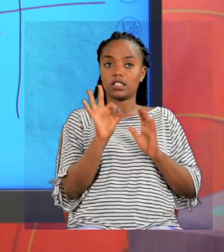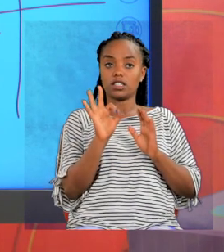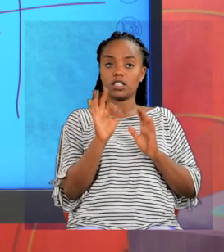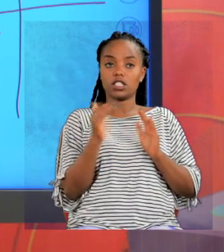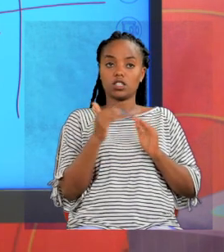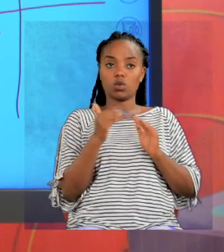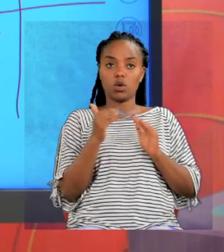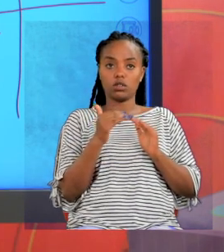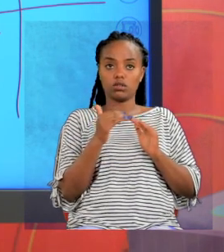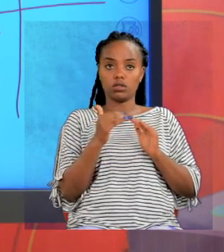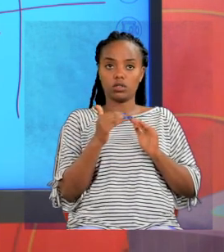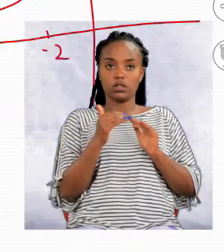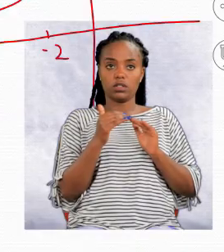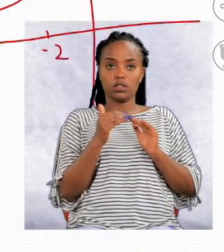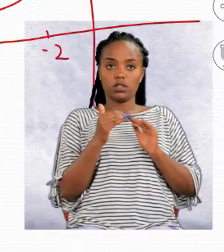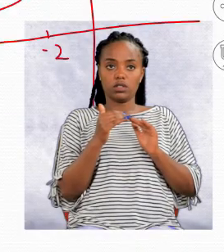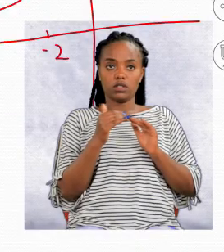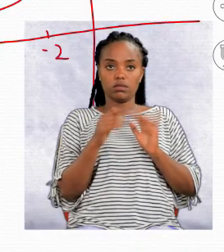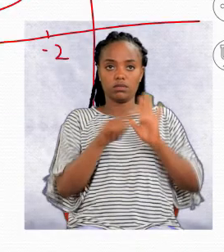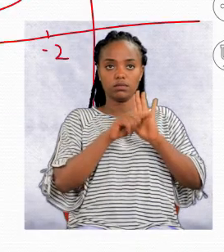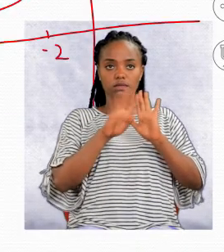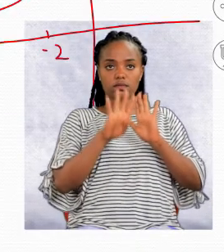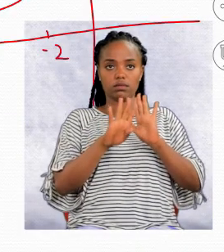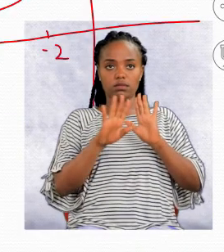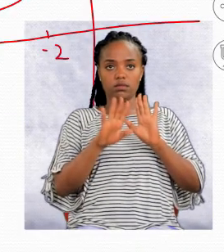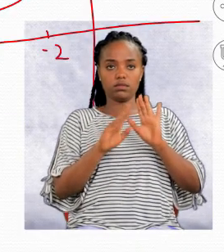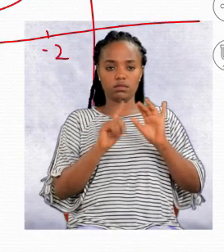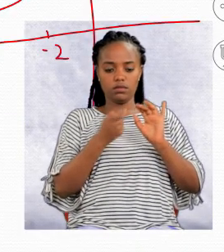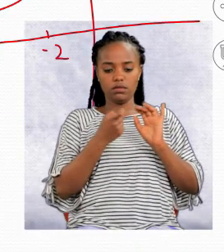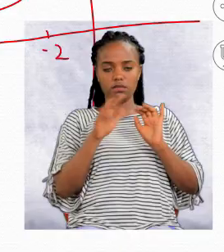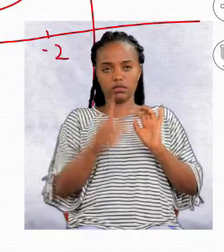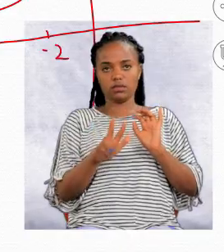will be, it is negative 4 comma 3.